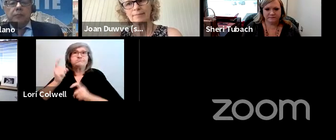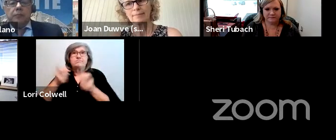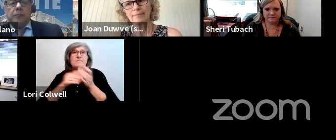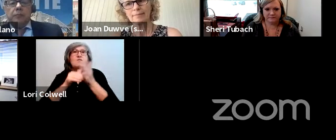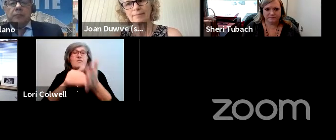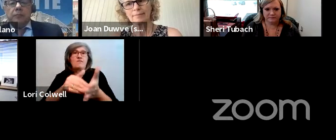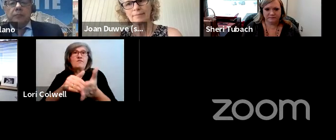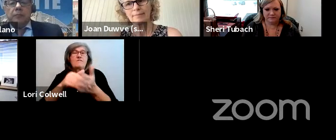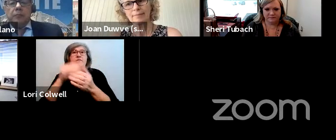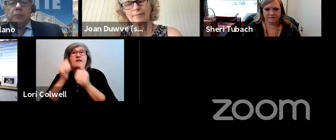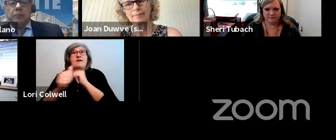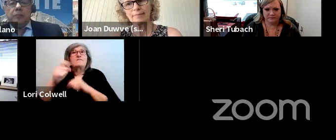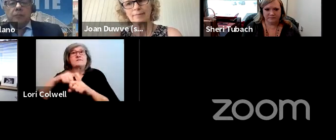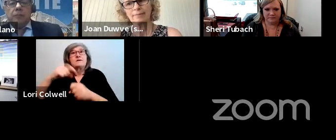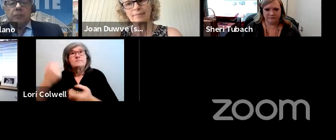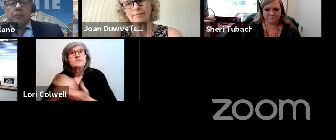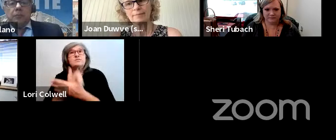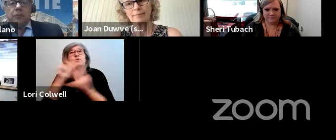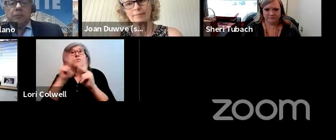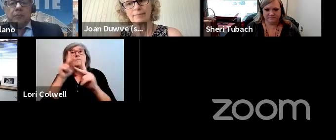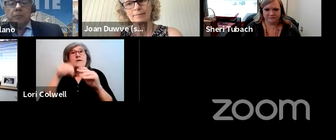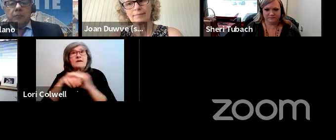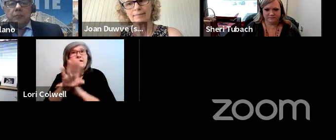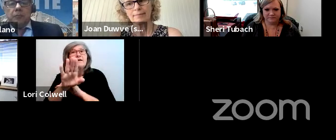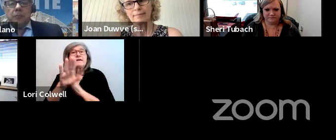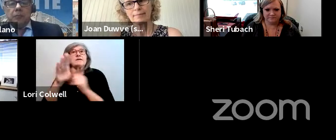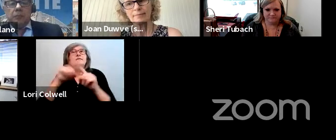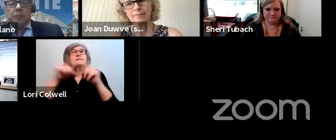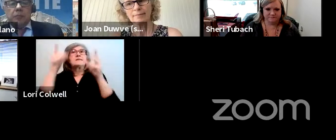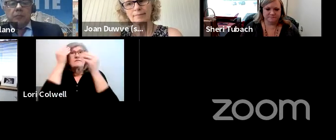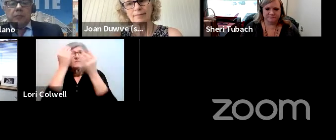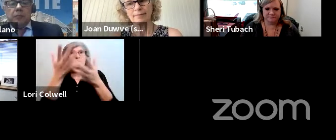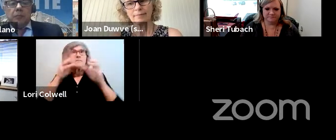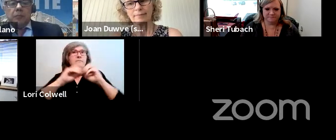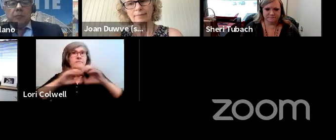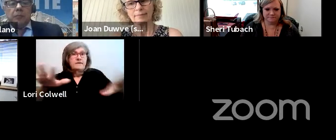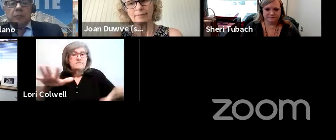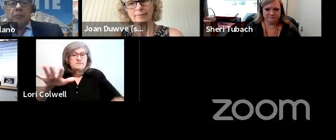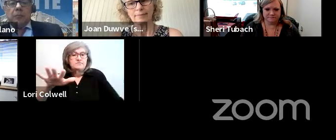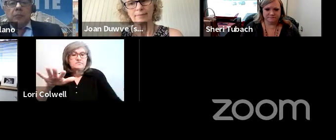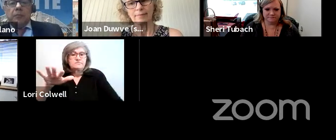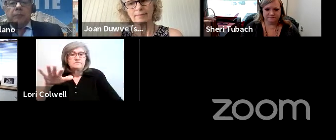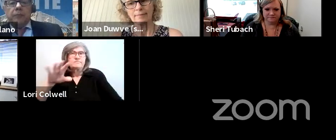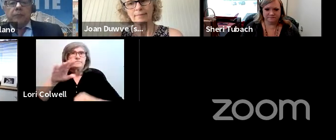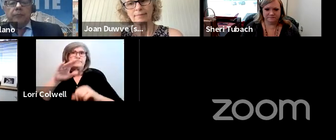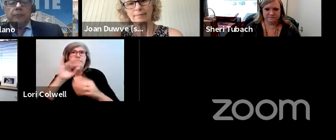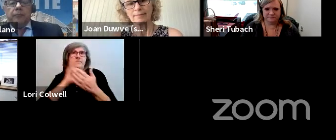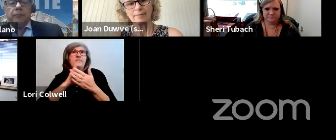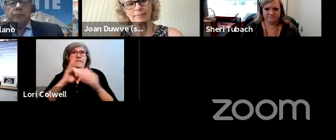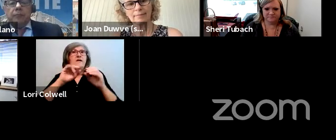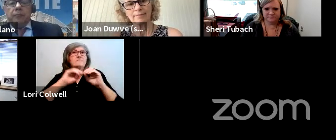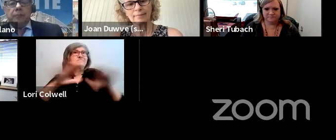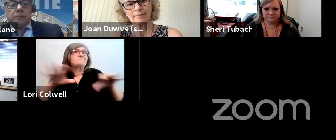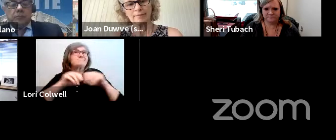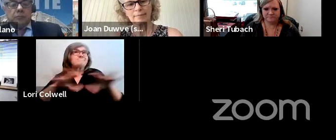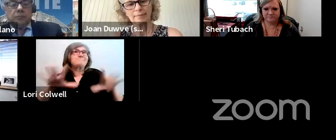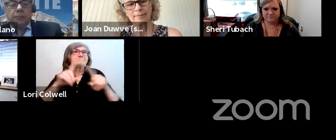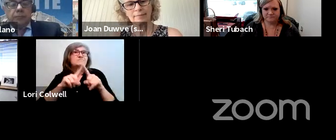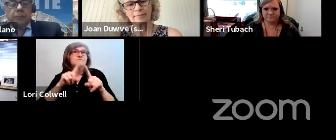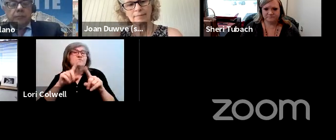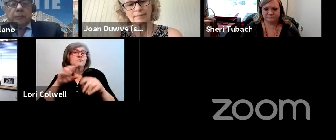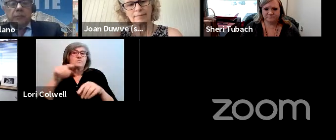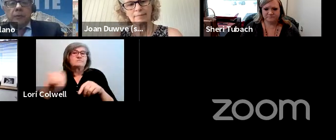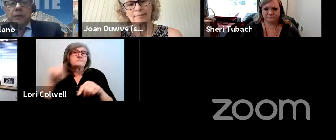every time that changes over, there's different information that often gets transmitted to the local